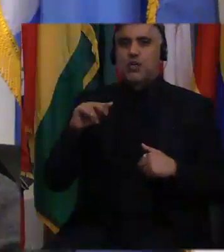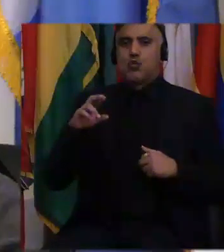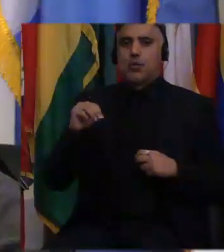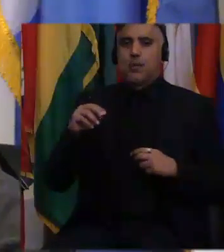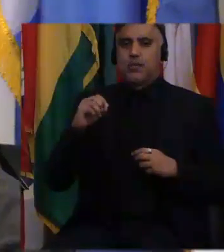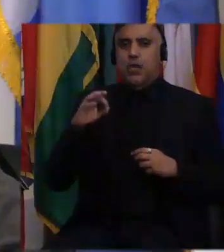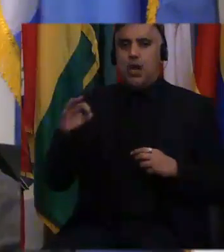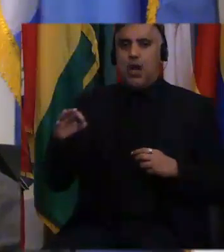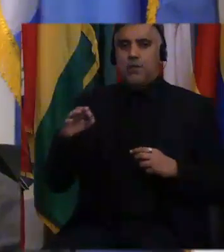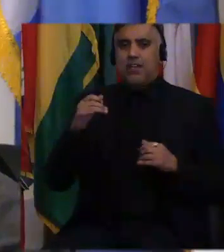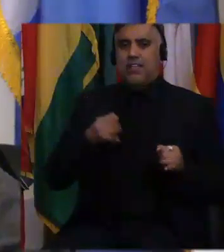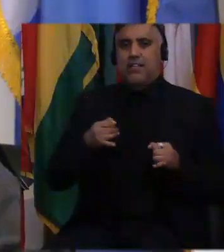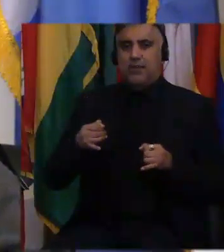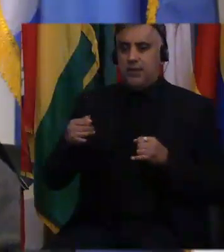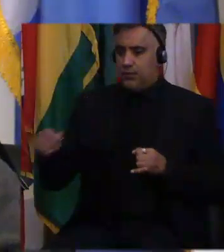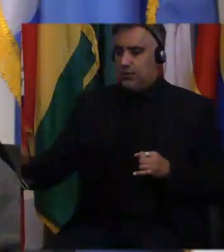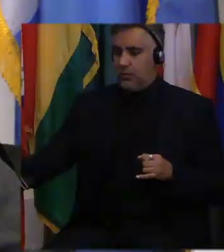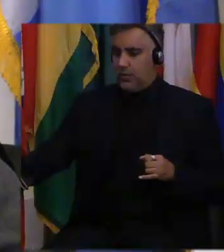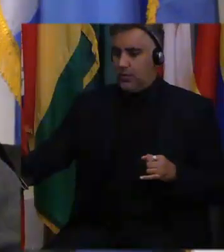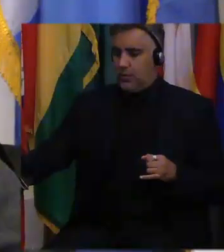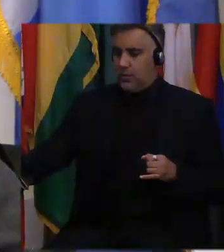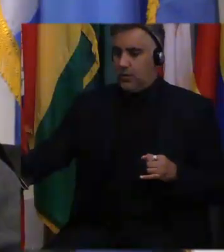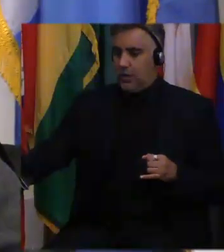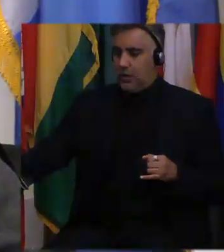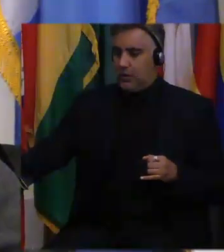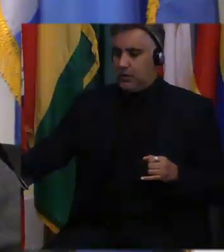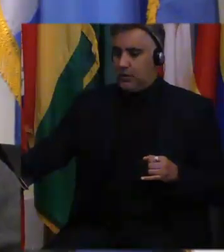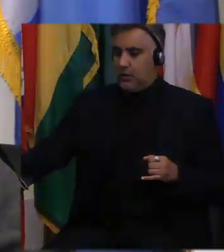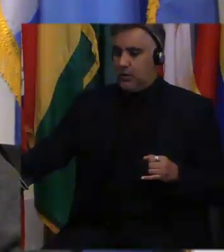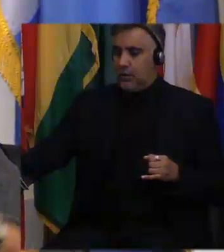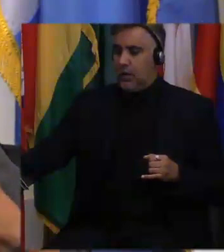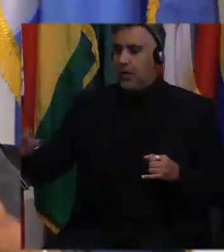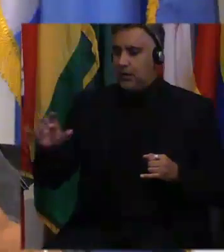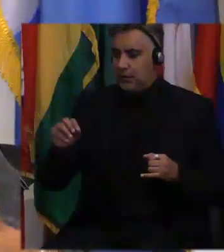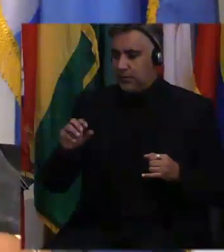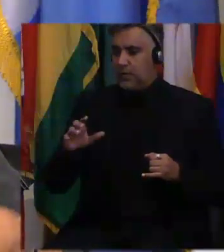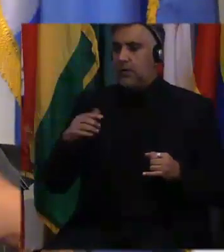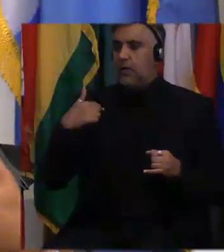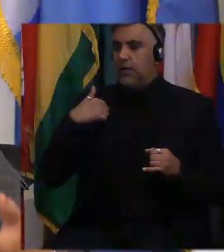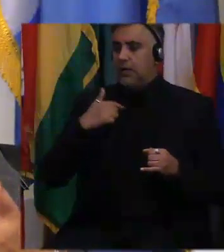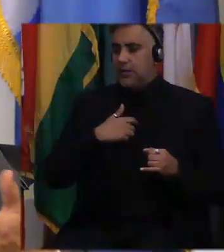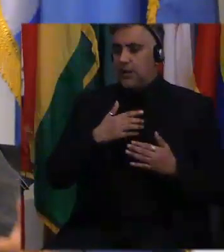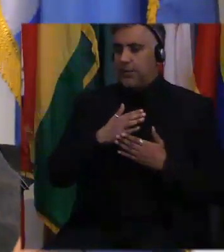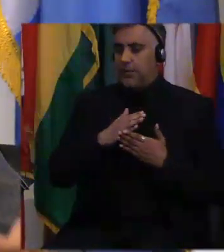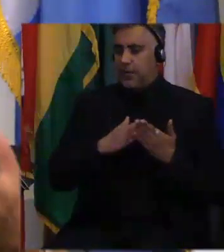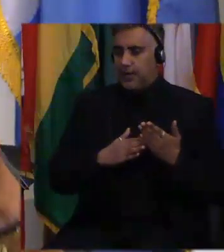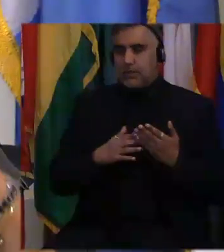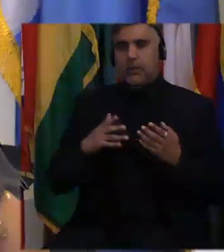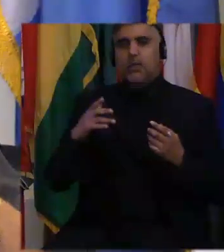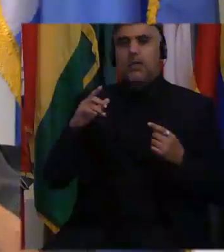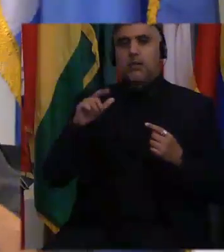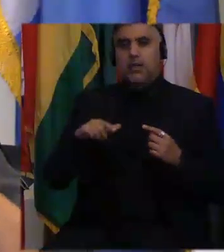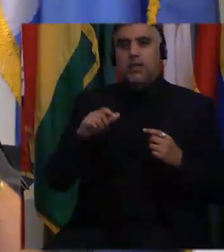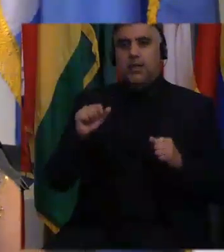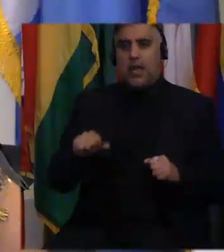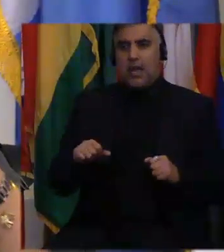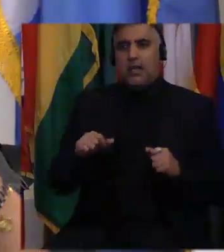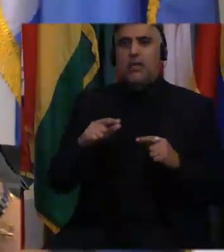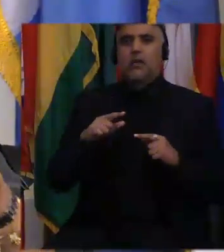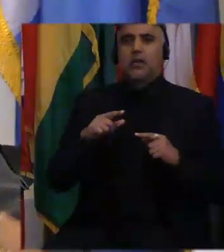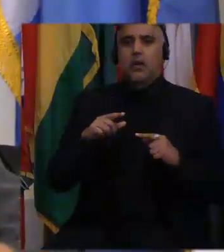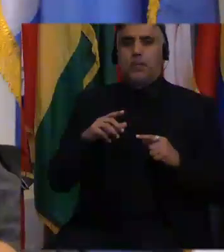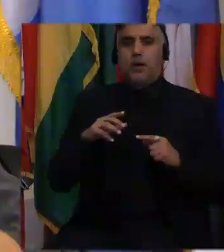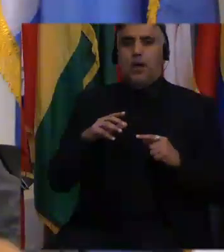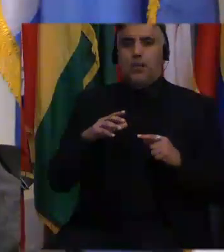of individuals. And similarly, in some cases, these crimes can be can come under